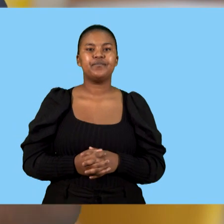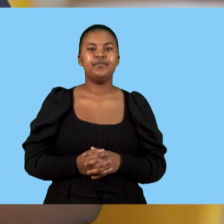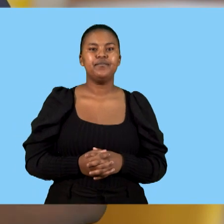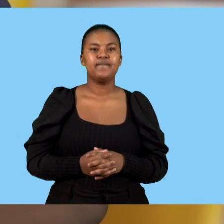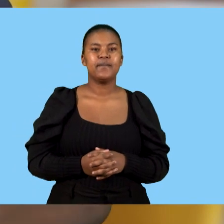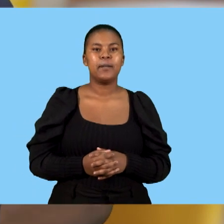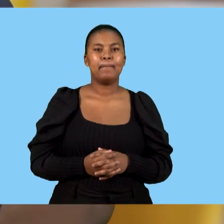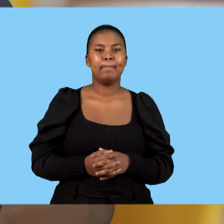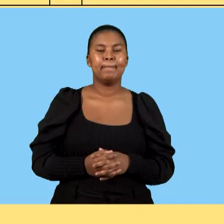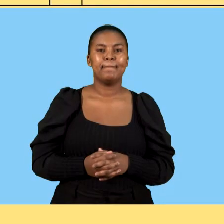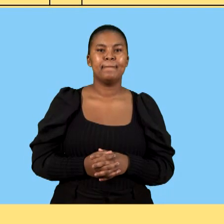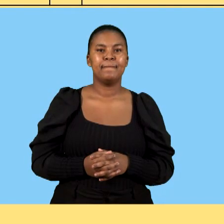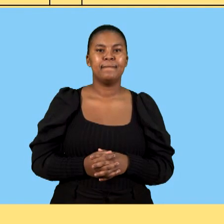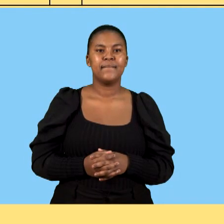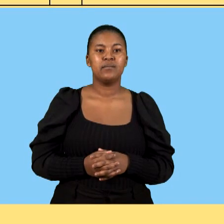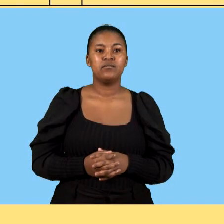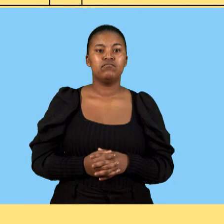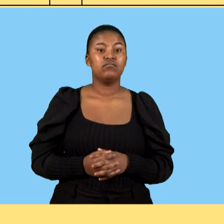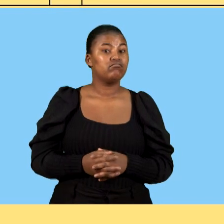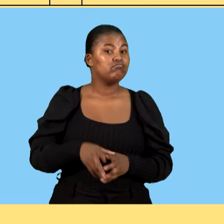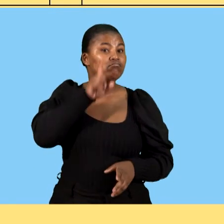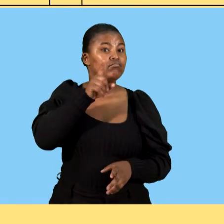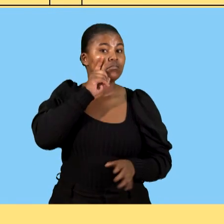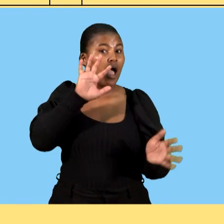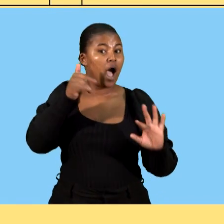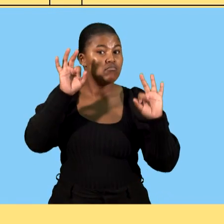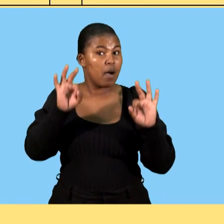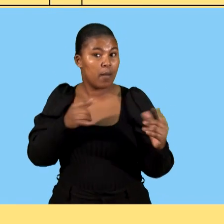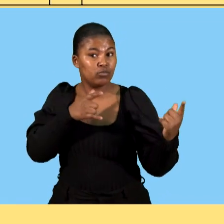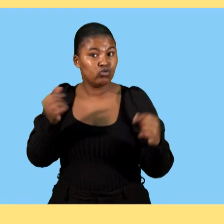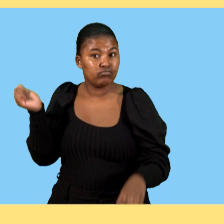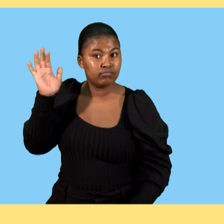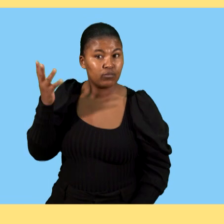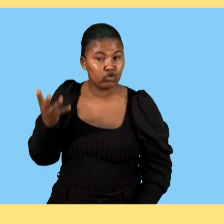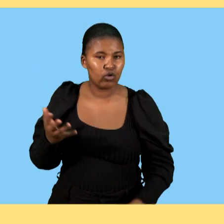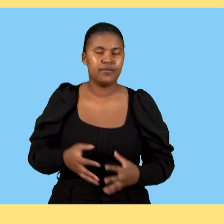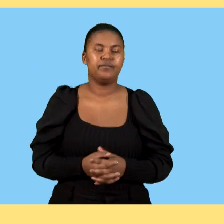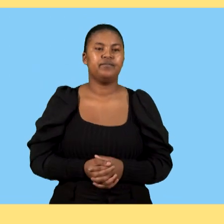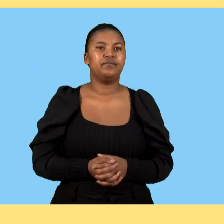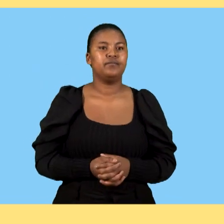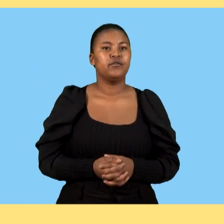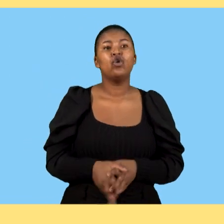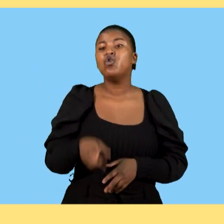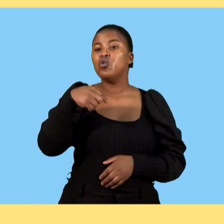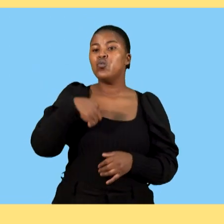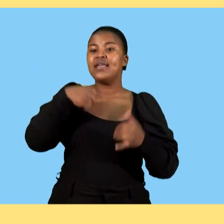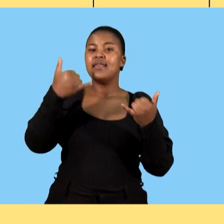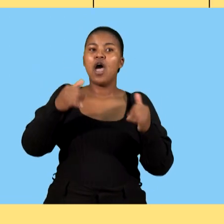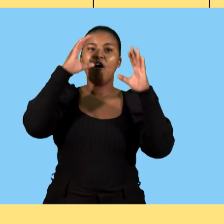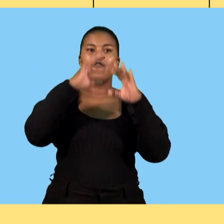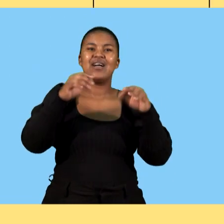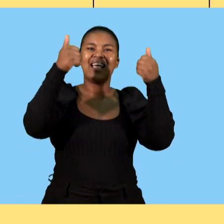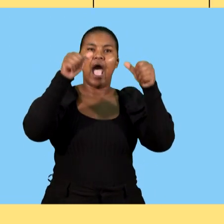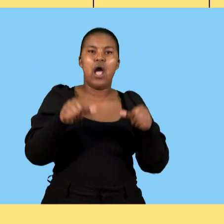Let us now see when it is properly done. There it is. I want us to move on to the accounting